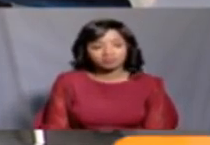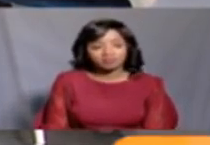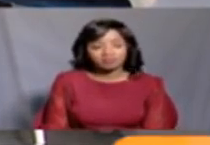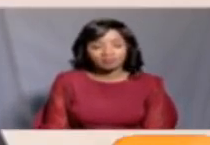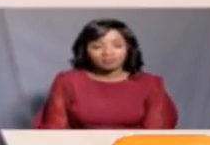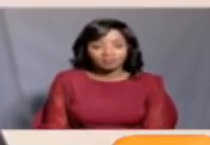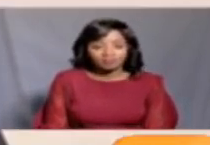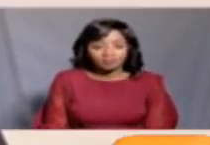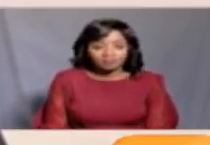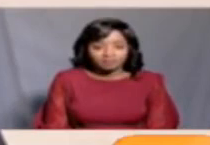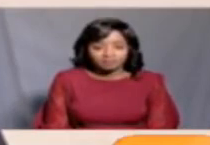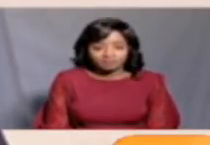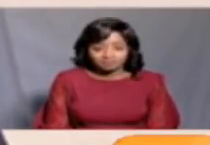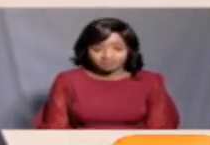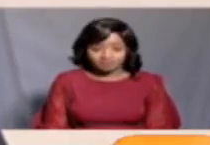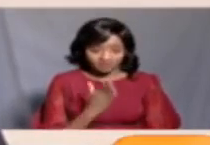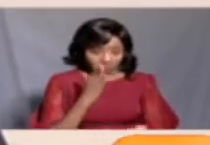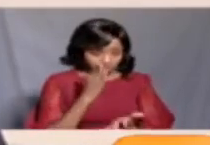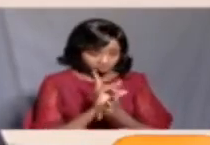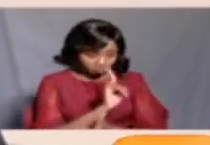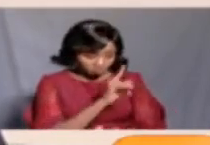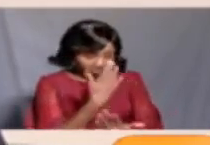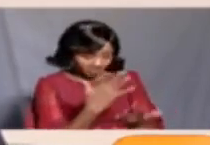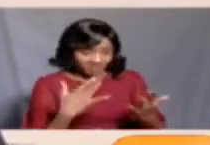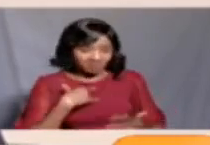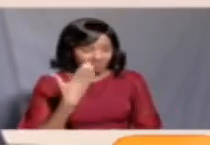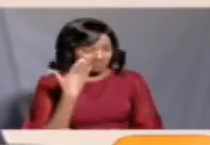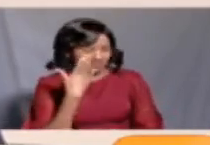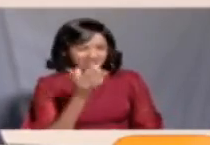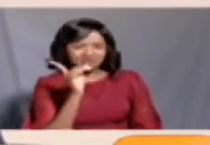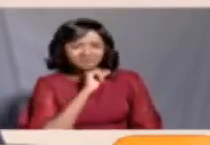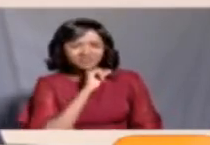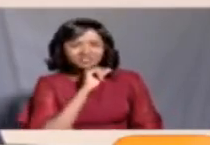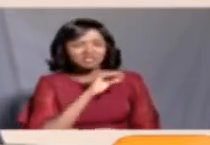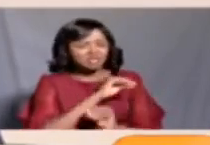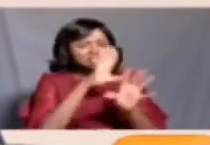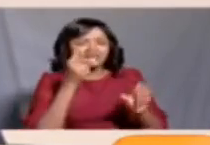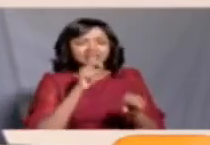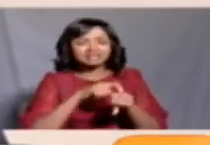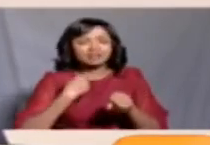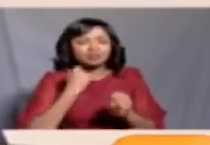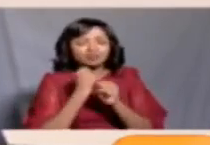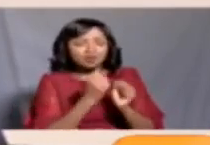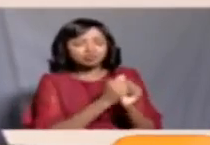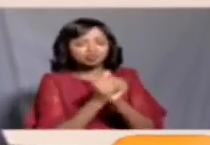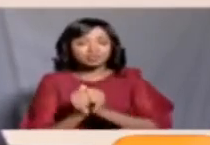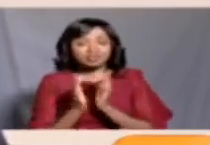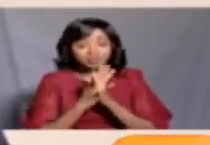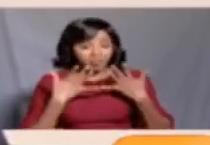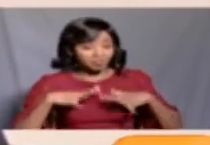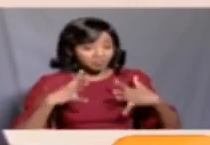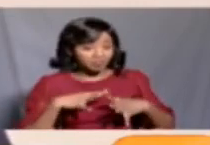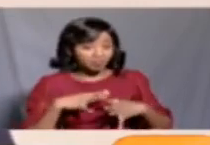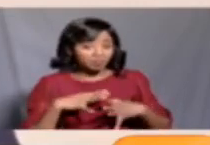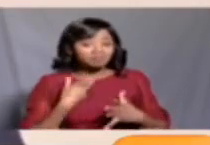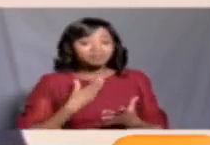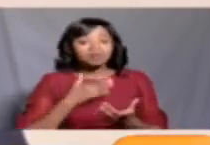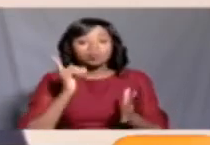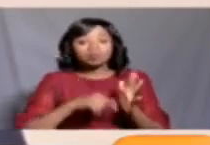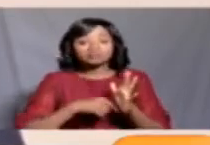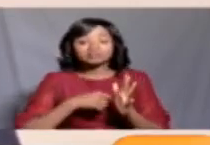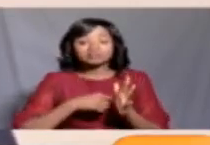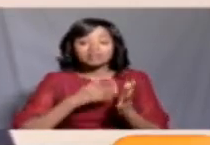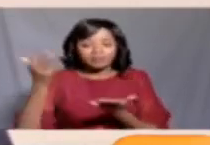one of the things that we found to be very viable in working together with people is including communities of